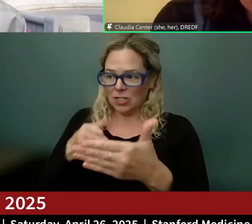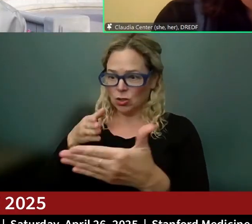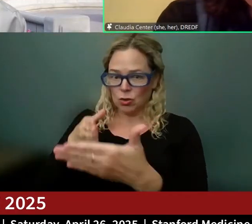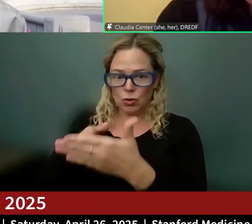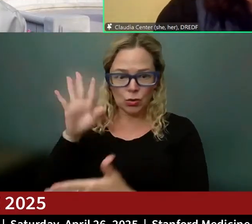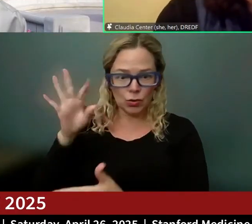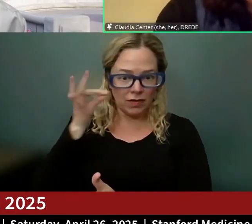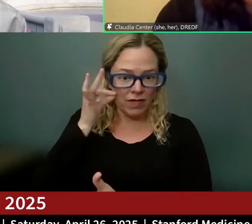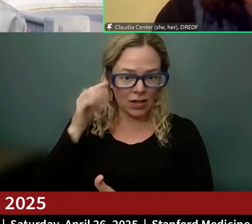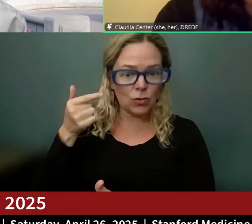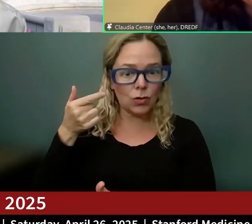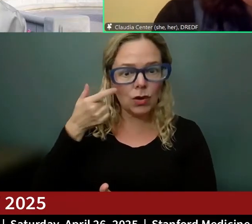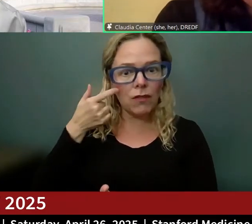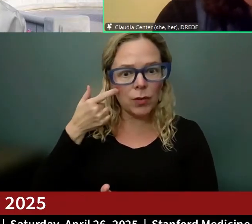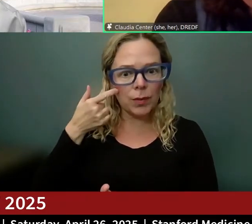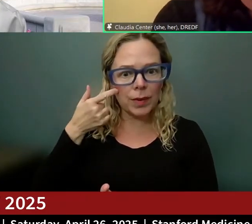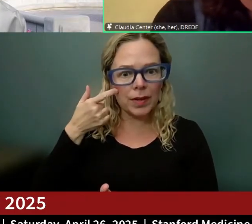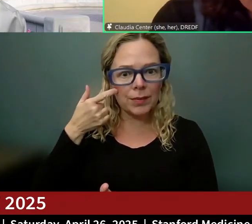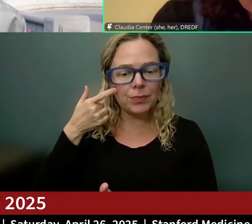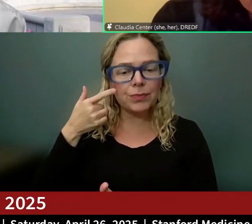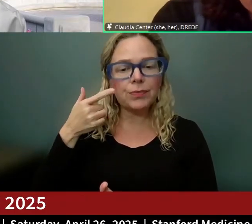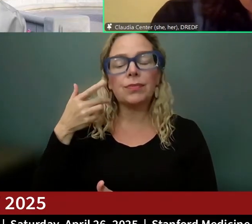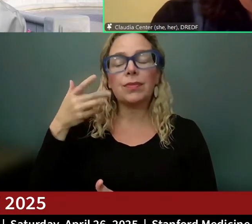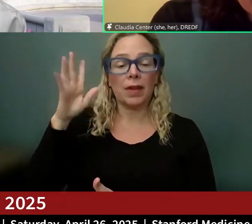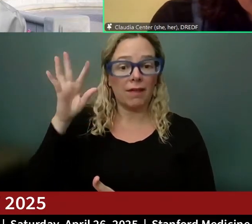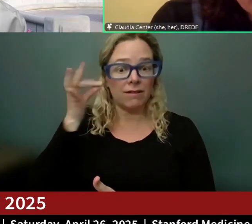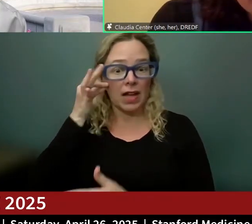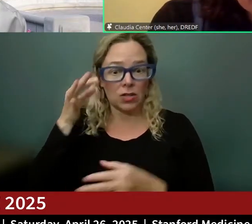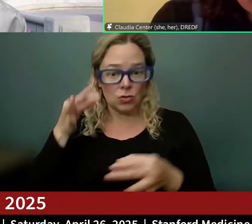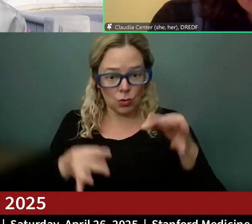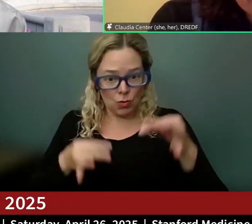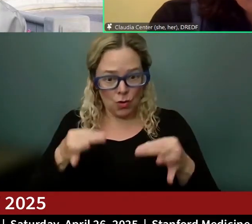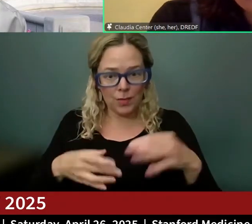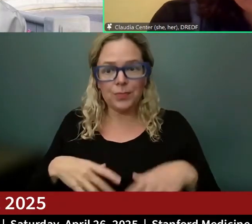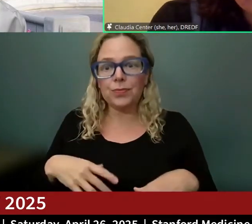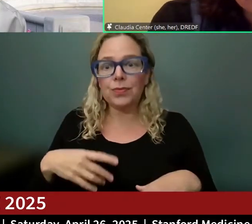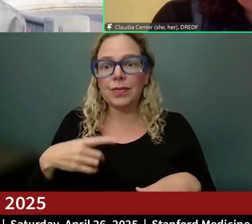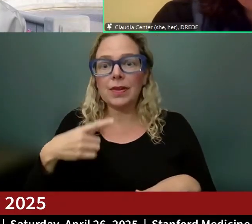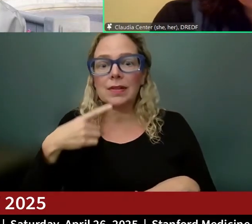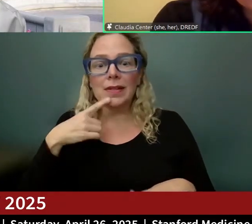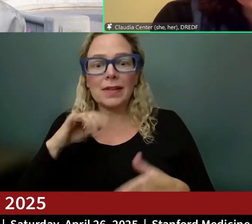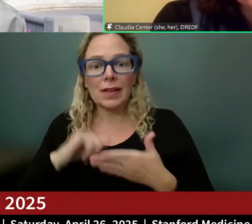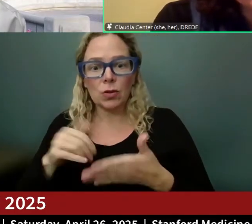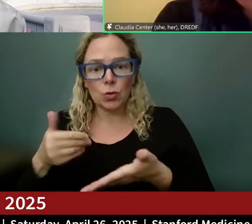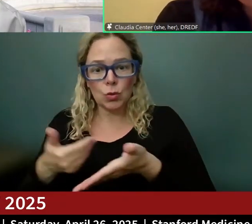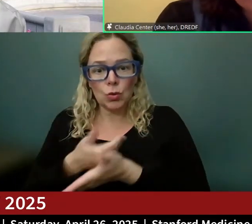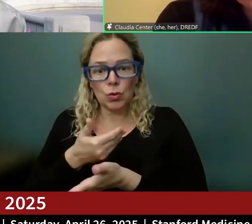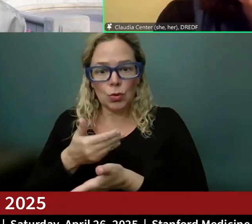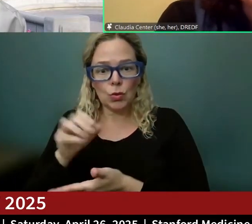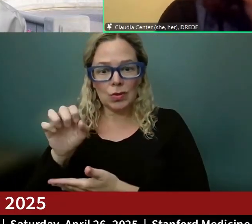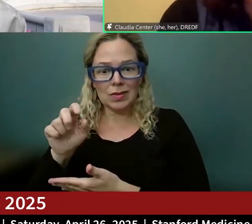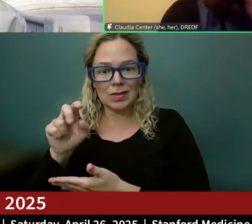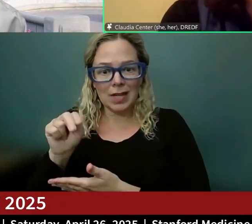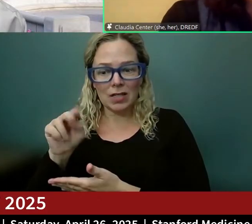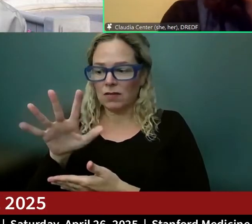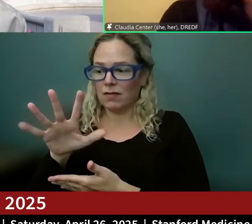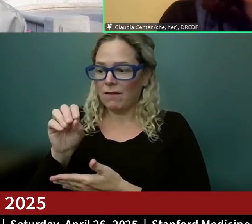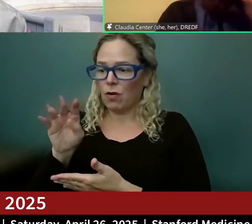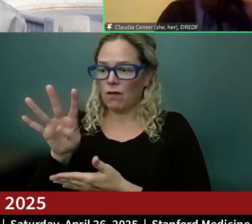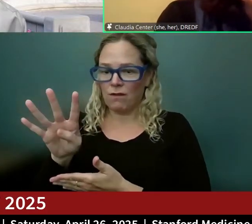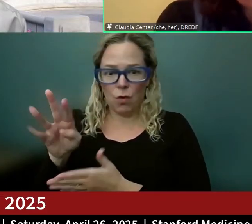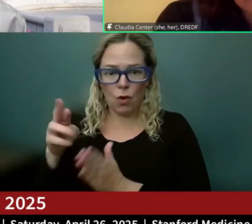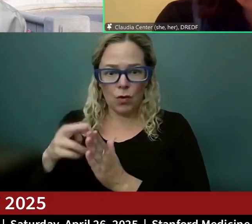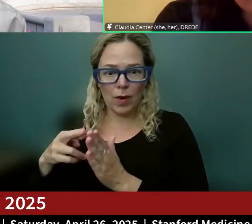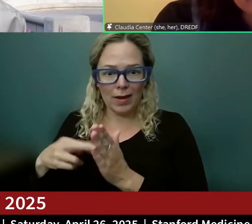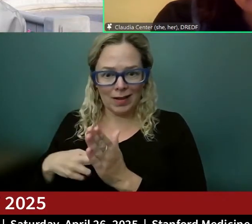federal court, claiming that the new Section 504 regulations